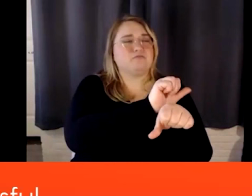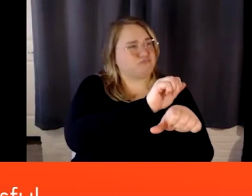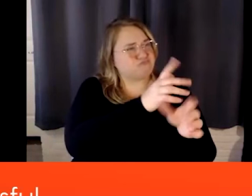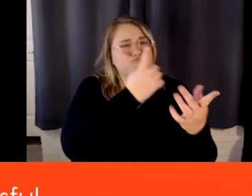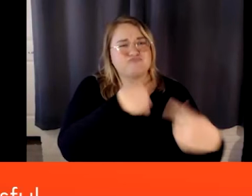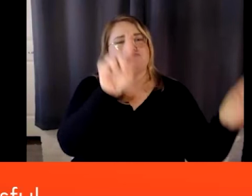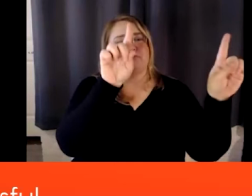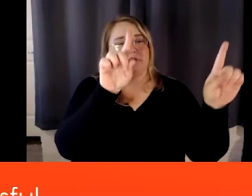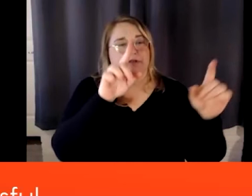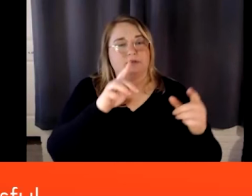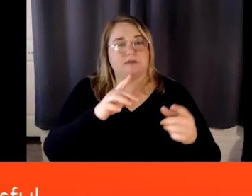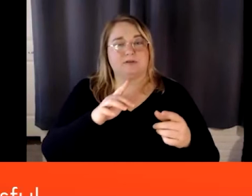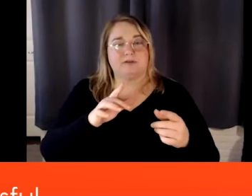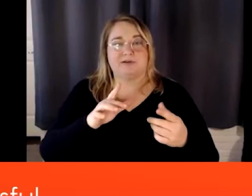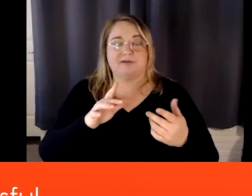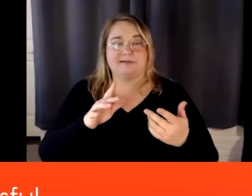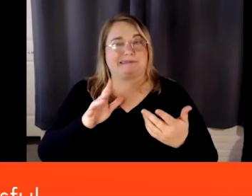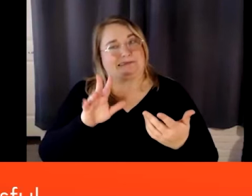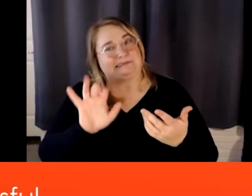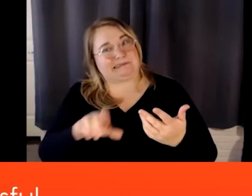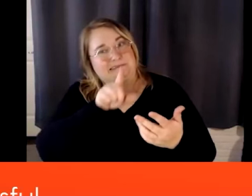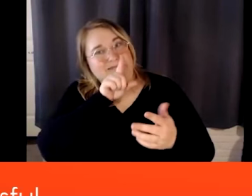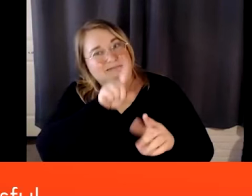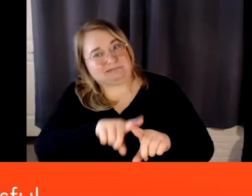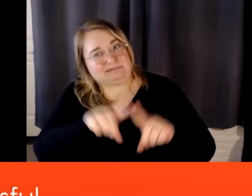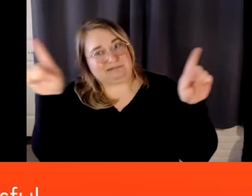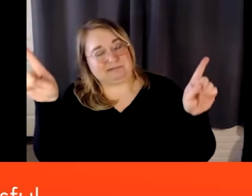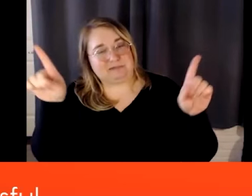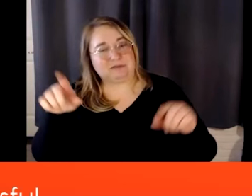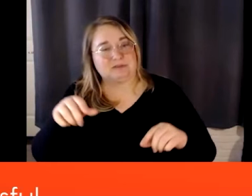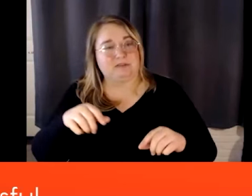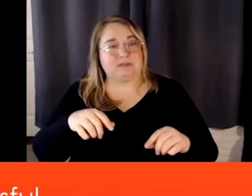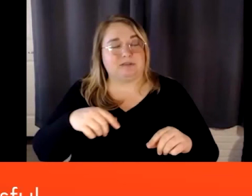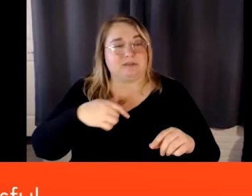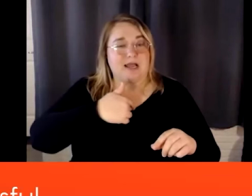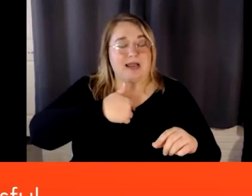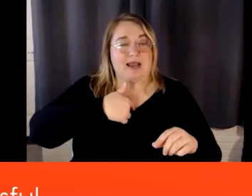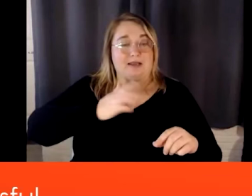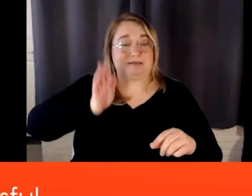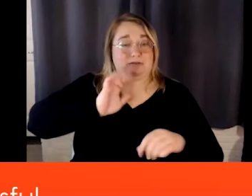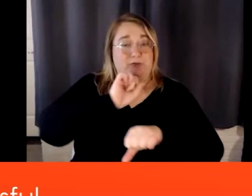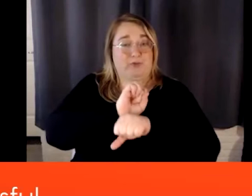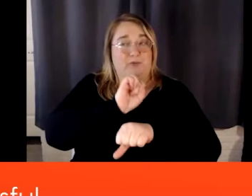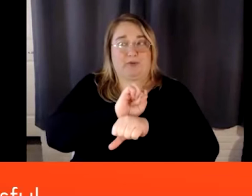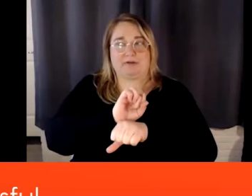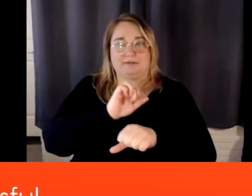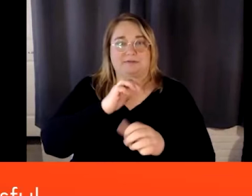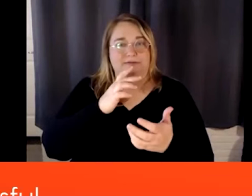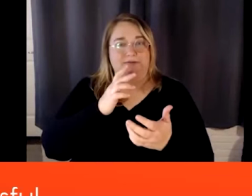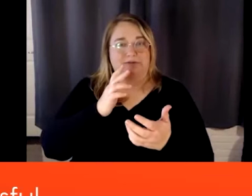it can be quite different. So, and I saw that as an employer throughout my